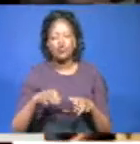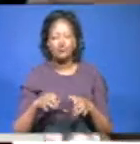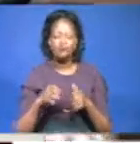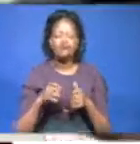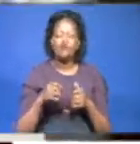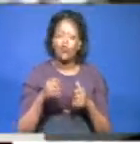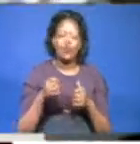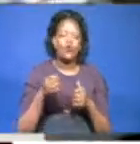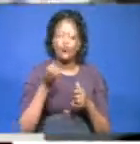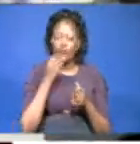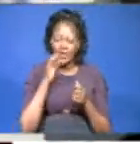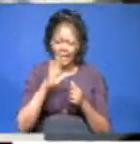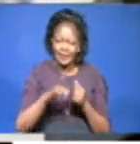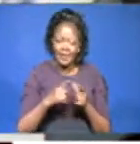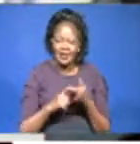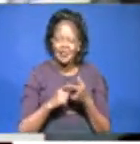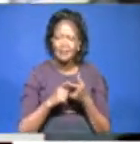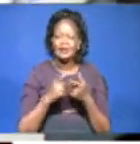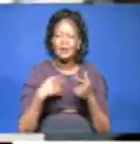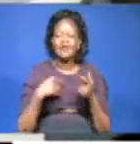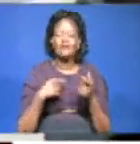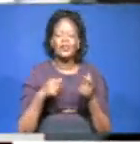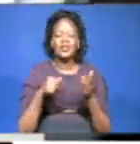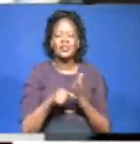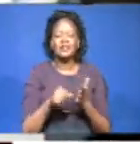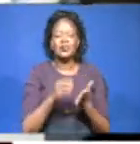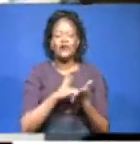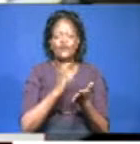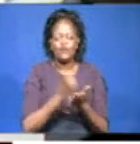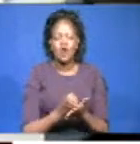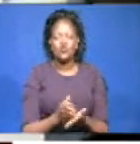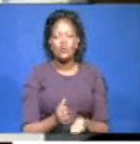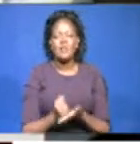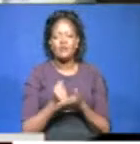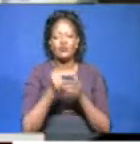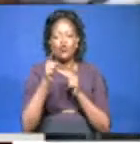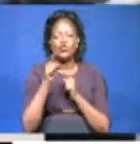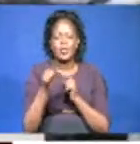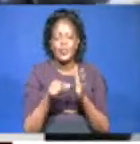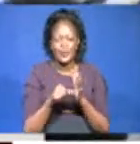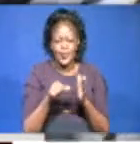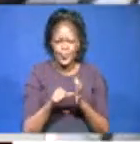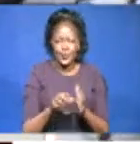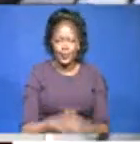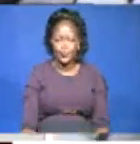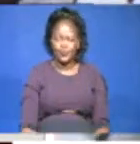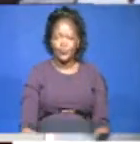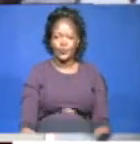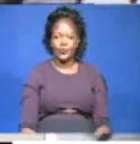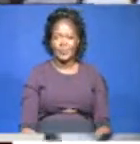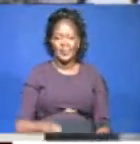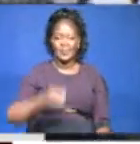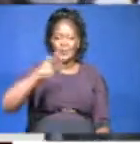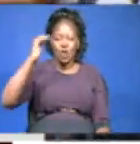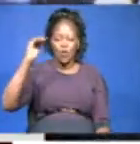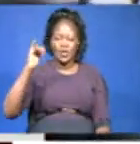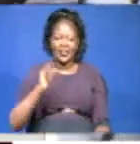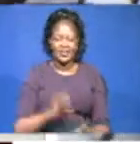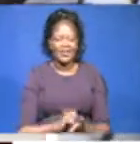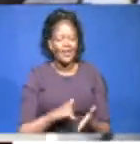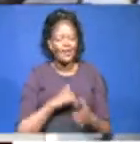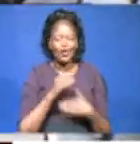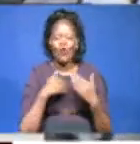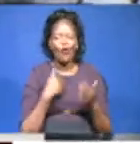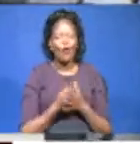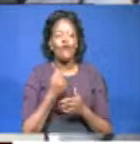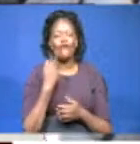disaster management kits as part of mitigation measures against the plague. Zile county zote zile